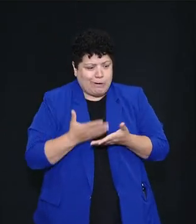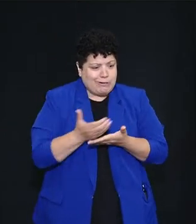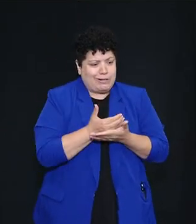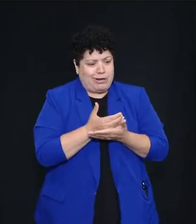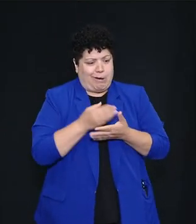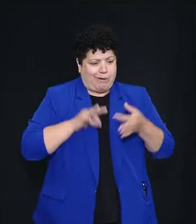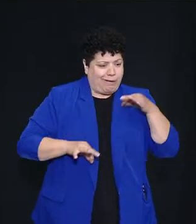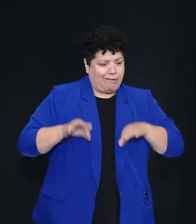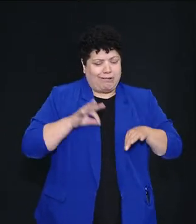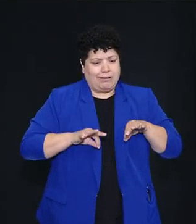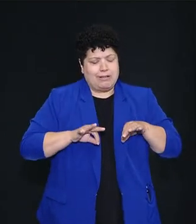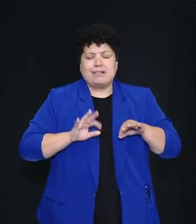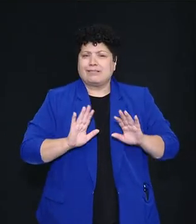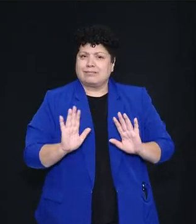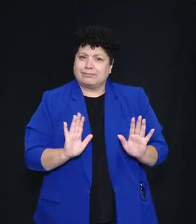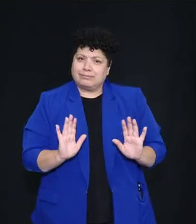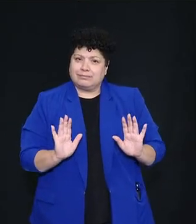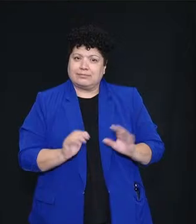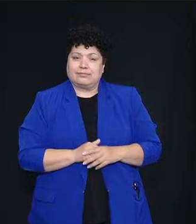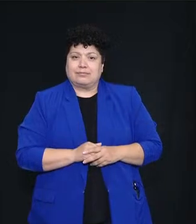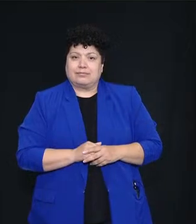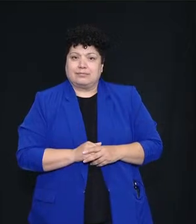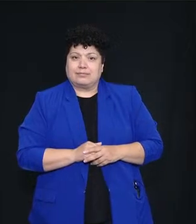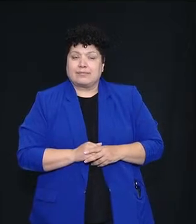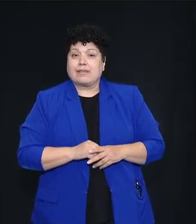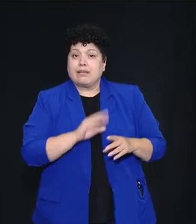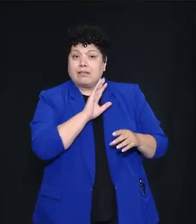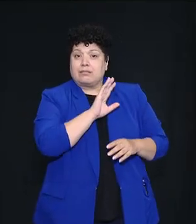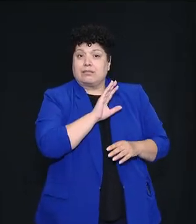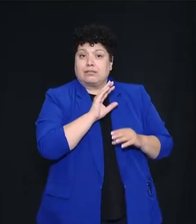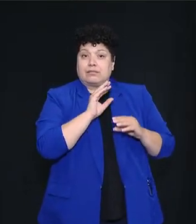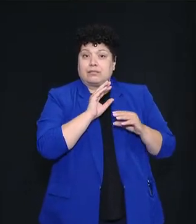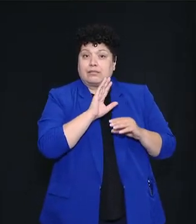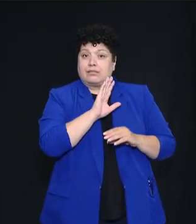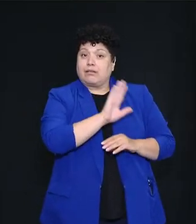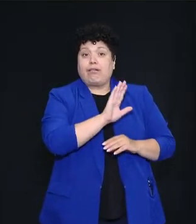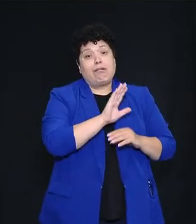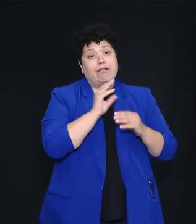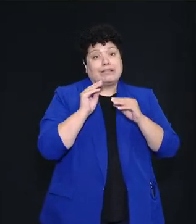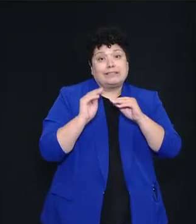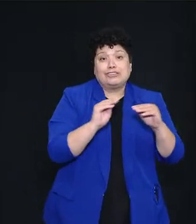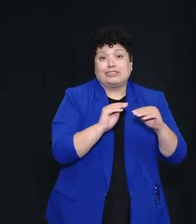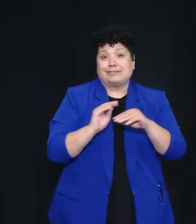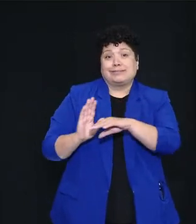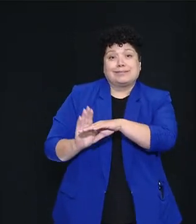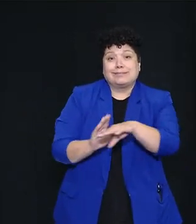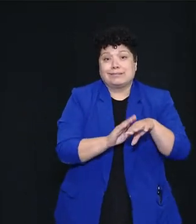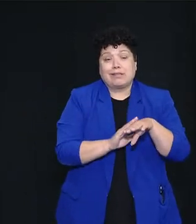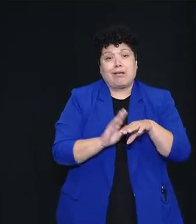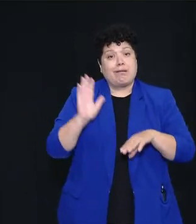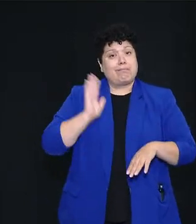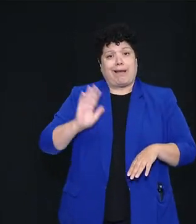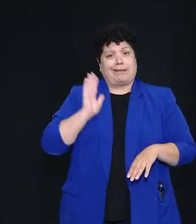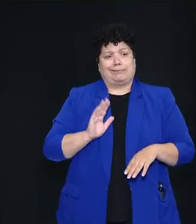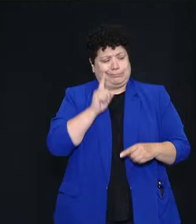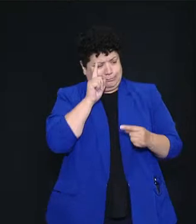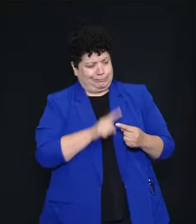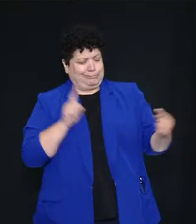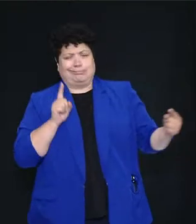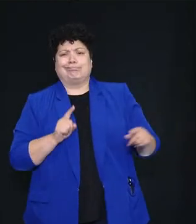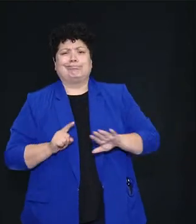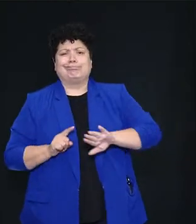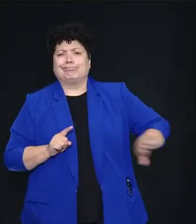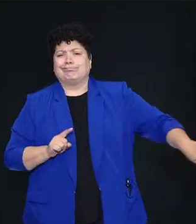These vital teachings, however, were violently opposed in the past. I think,